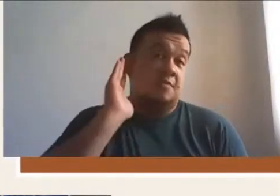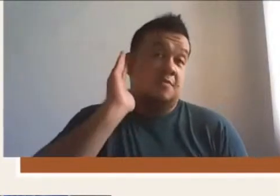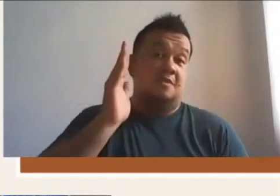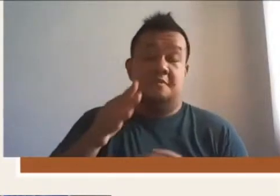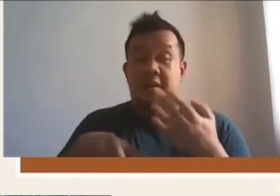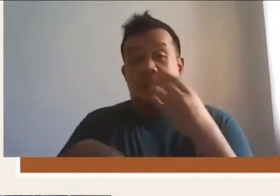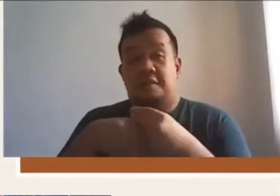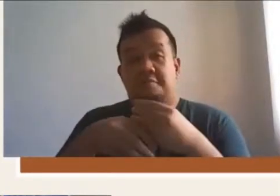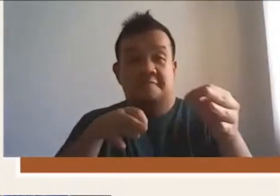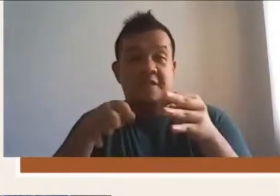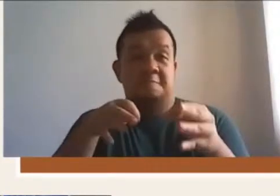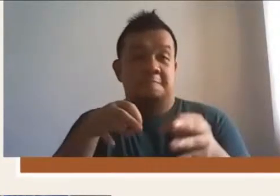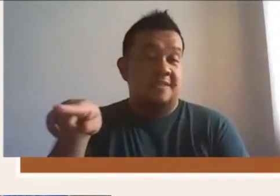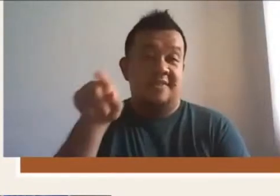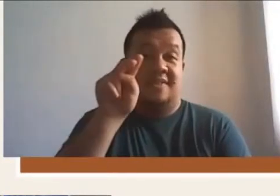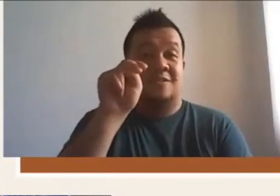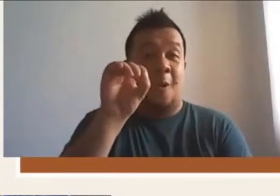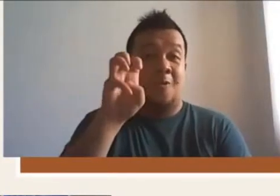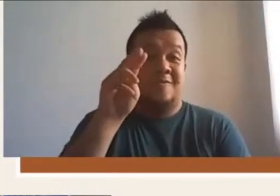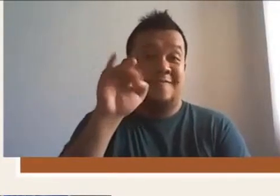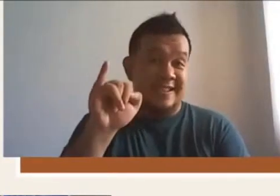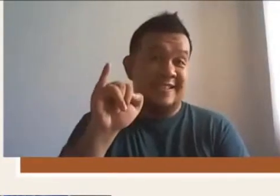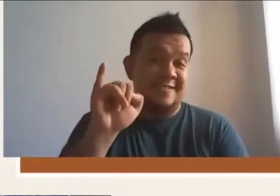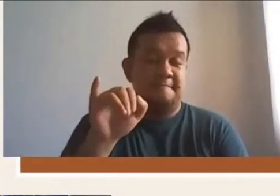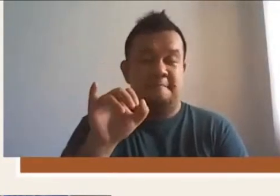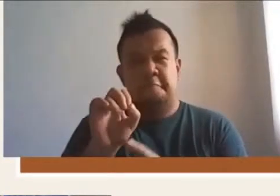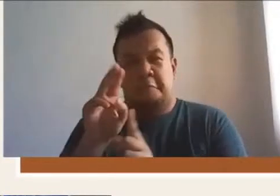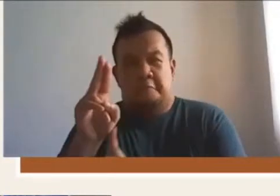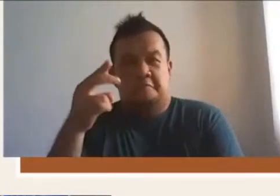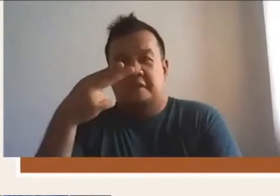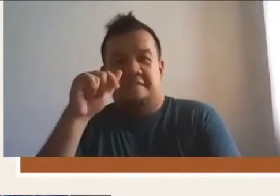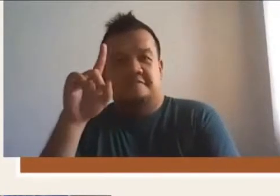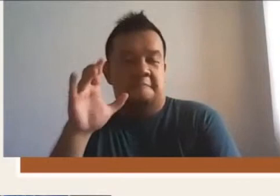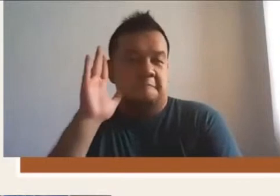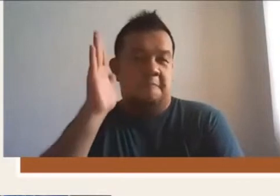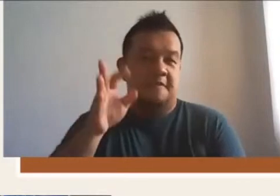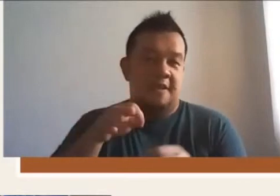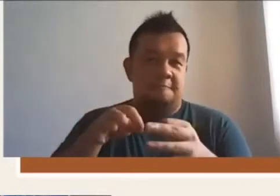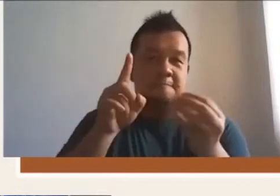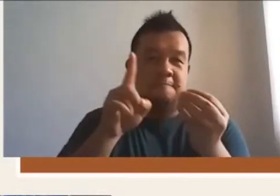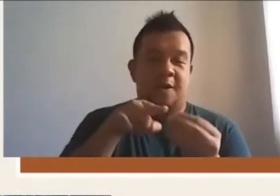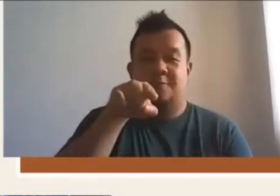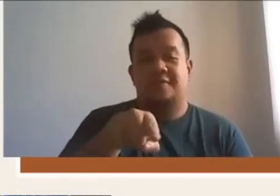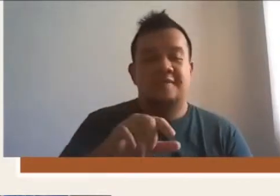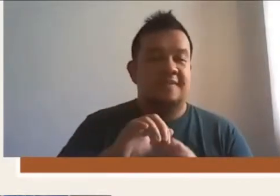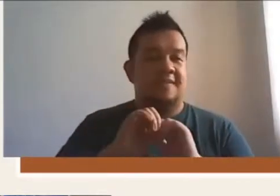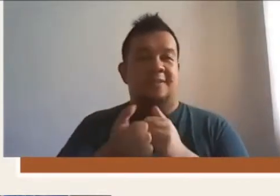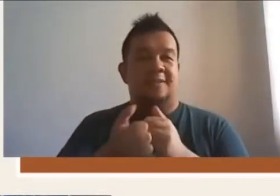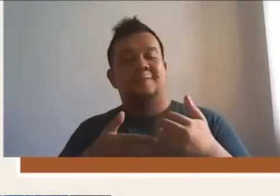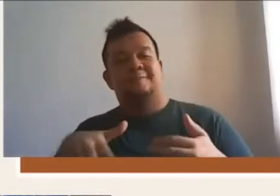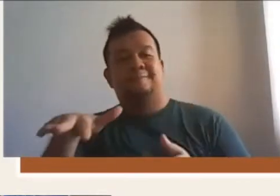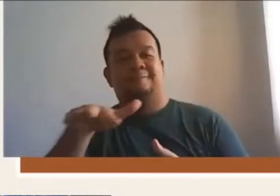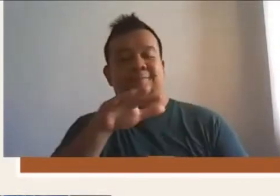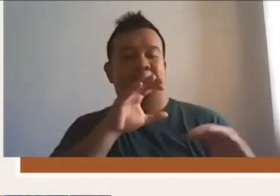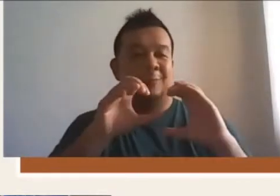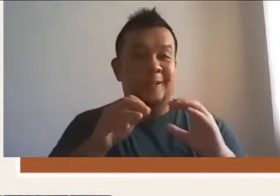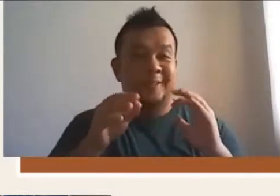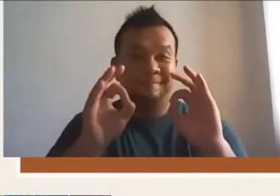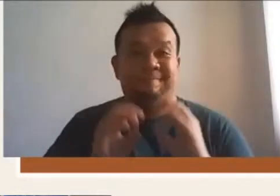So I hope in the future you would be more familiar on how to use these things or tools.